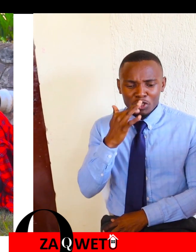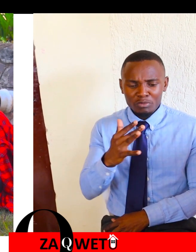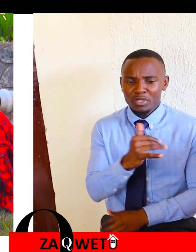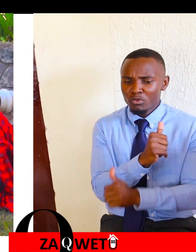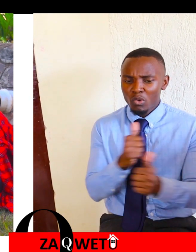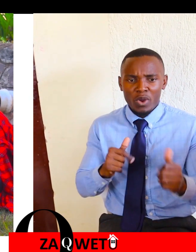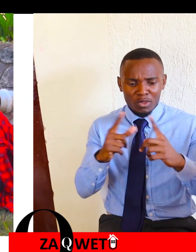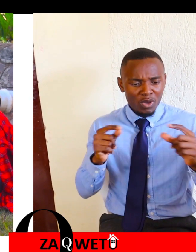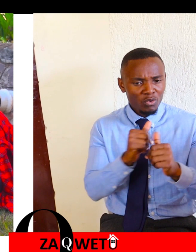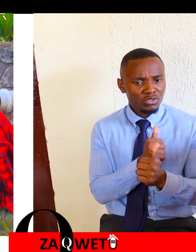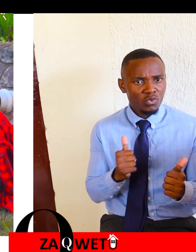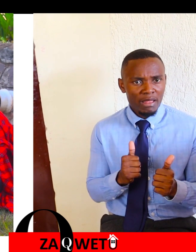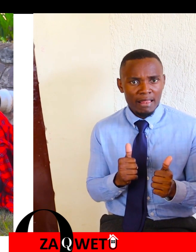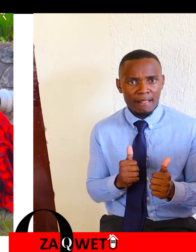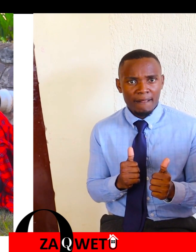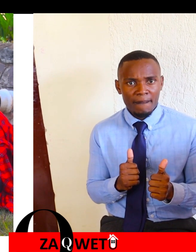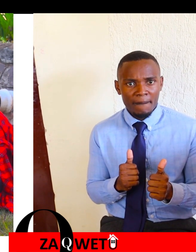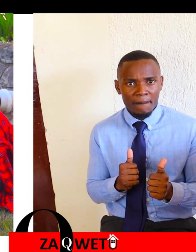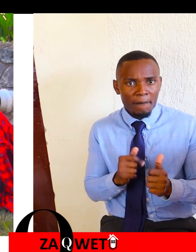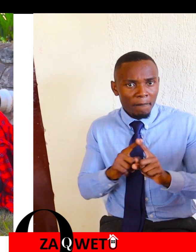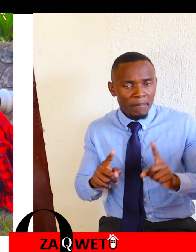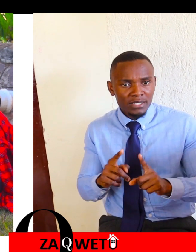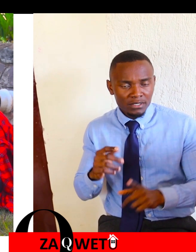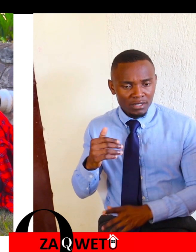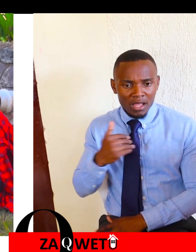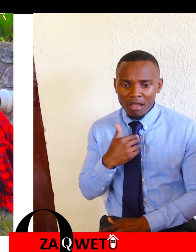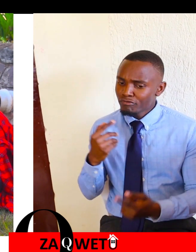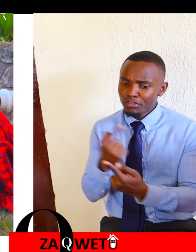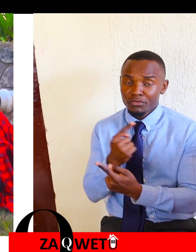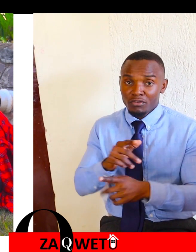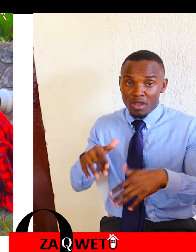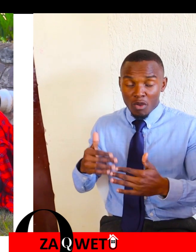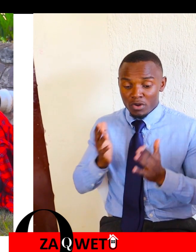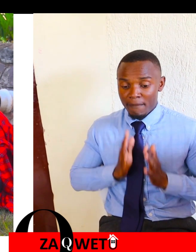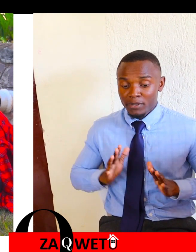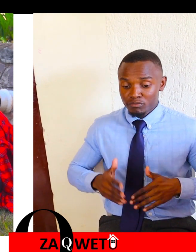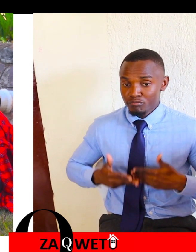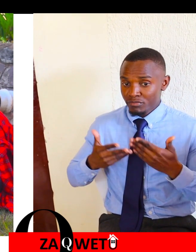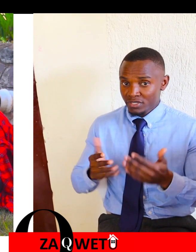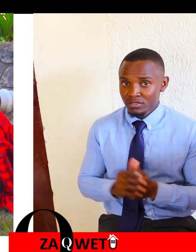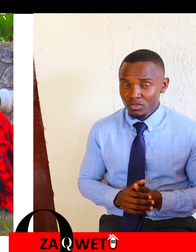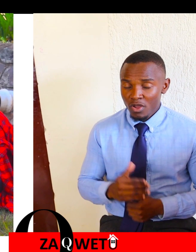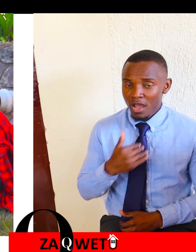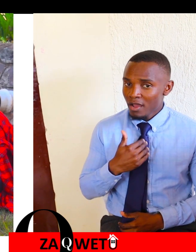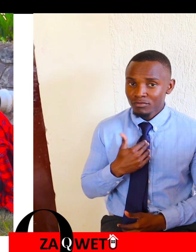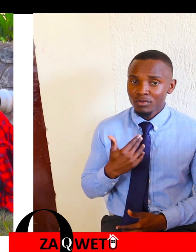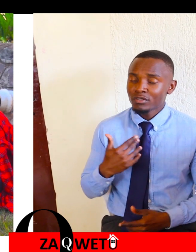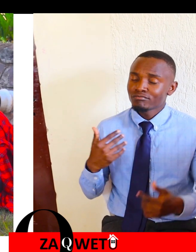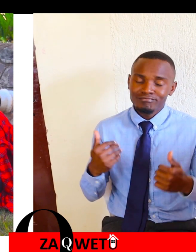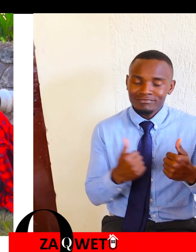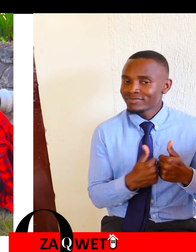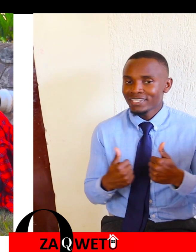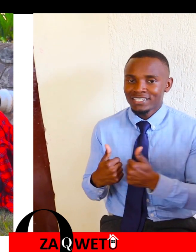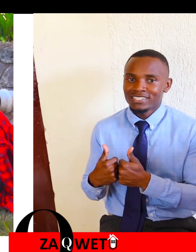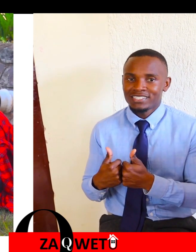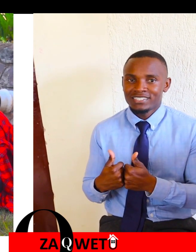eloquent. But now there's a perceived norm of how someone presents himself. So